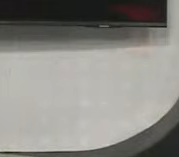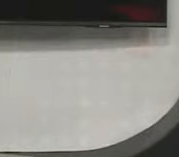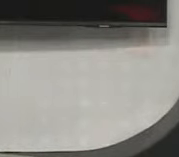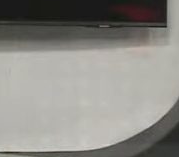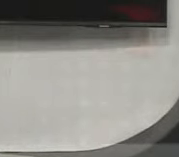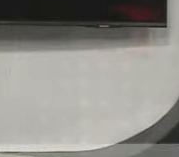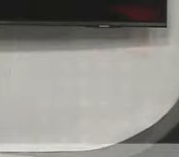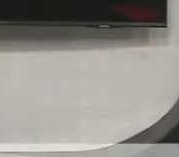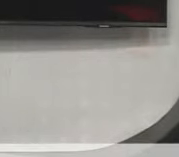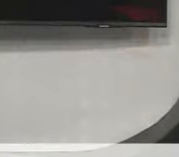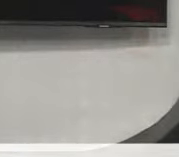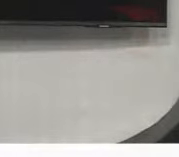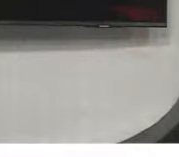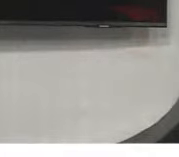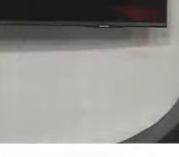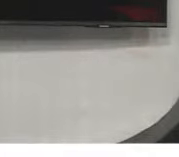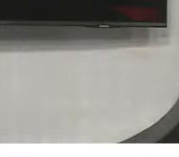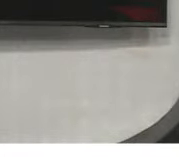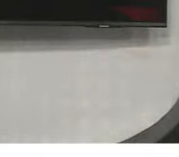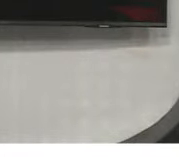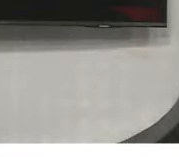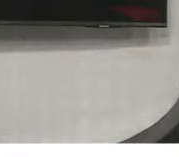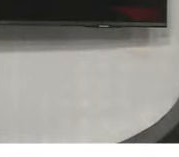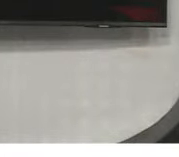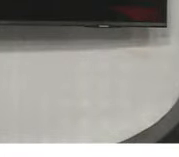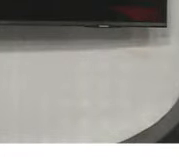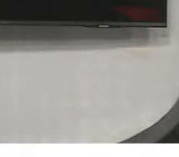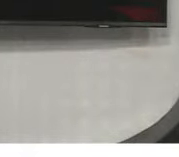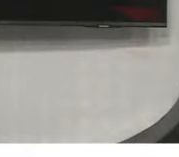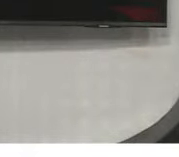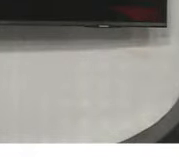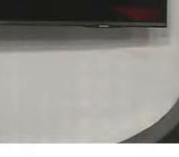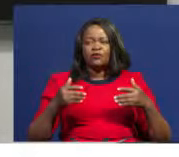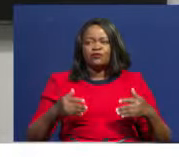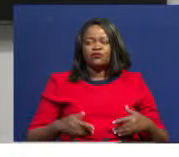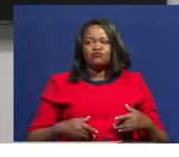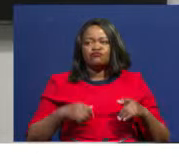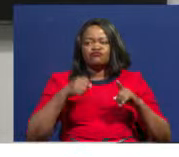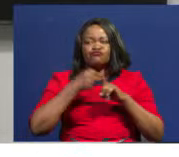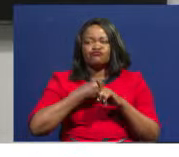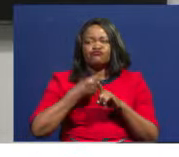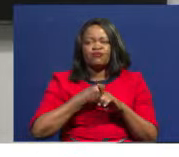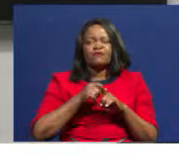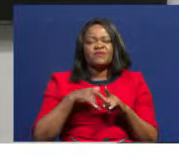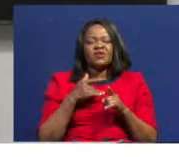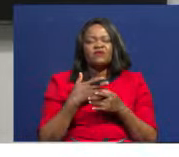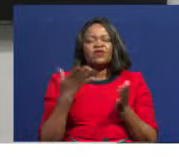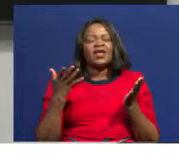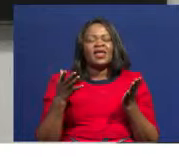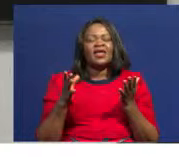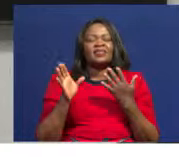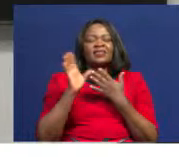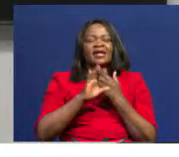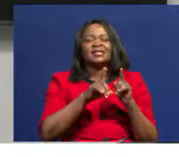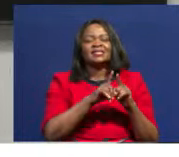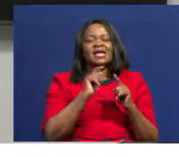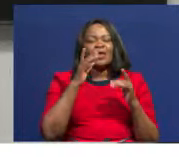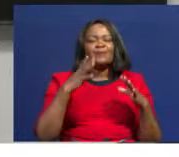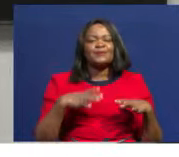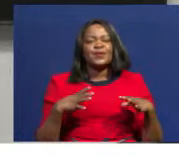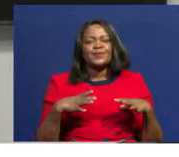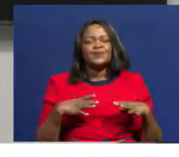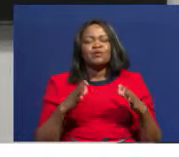If you're joining us, this is Easy Friday. Now, the impact of youth activism has been felt across the country as Kenyans laud